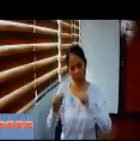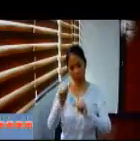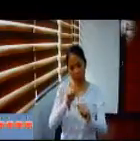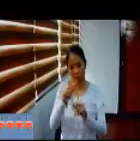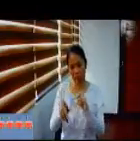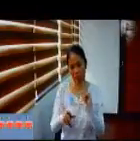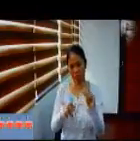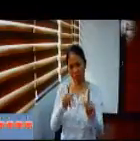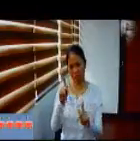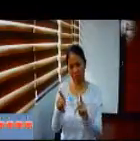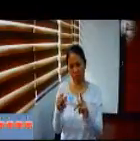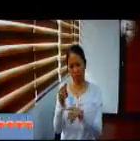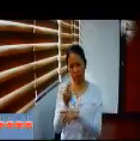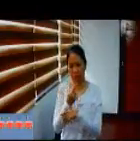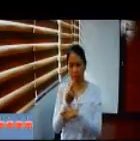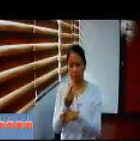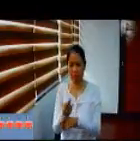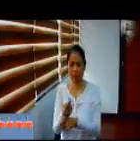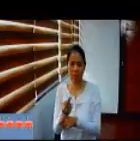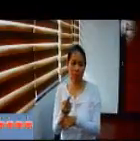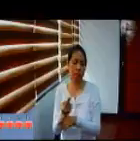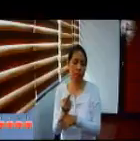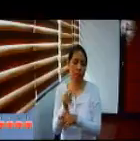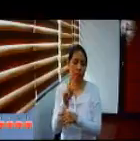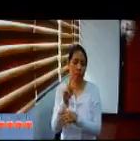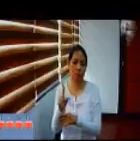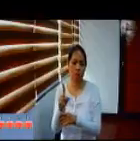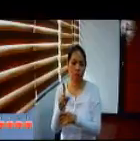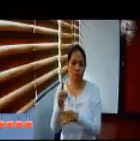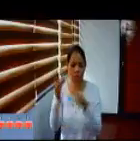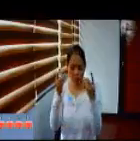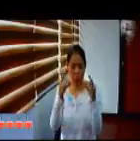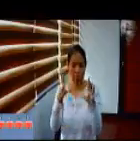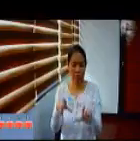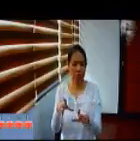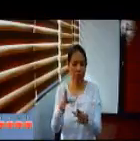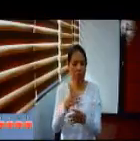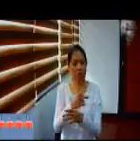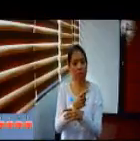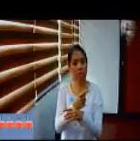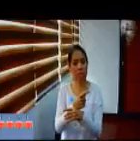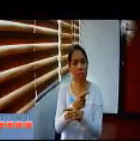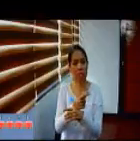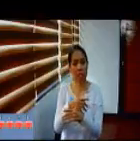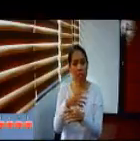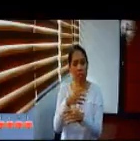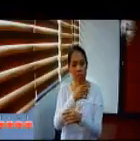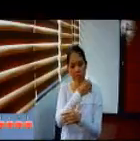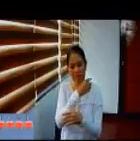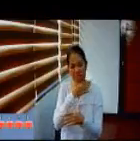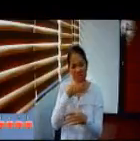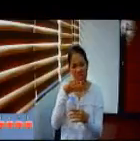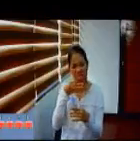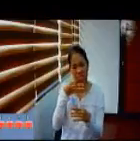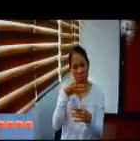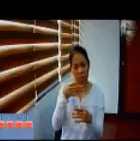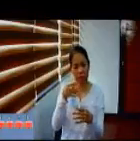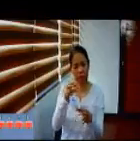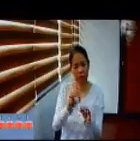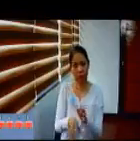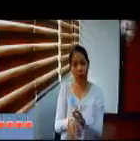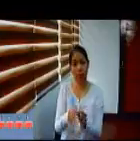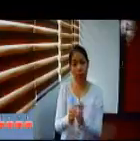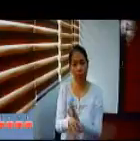I could tell you that one other threat to agriculture is also anthropogenic in character, and this is conversion